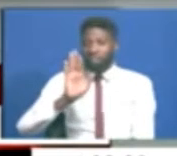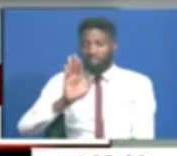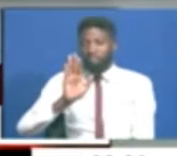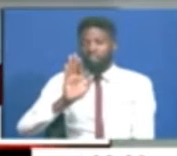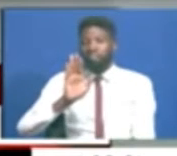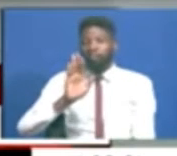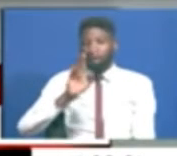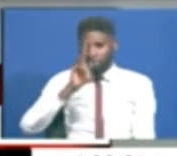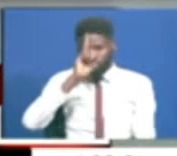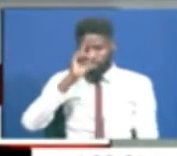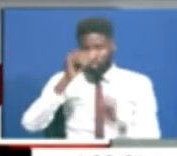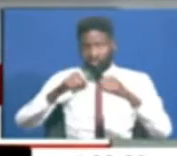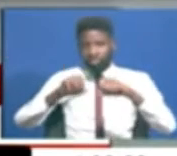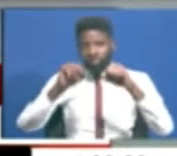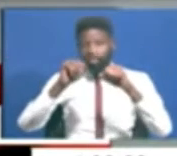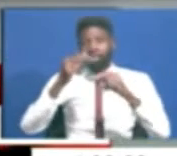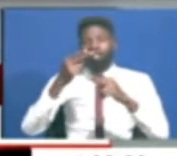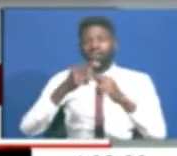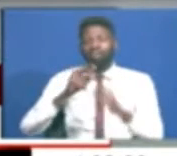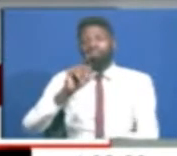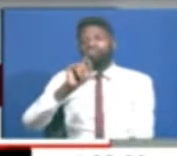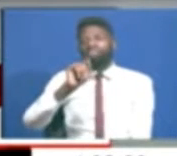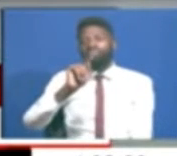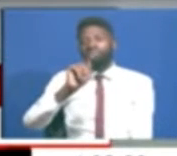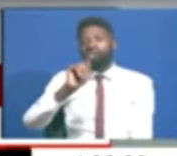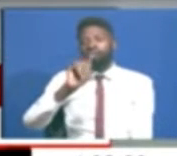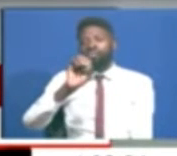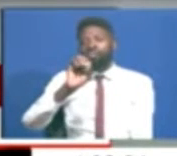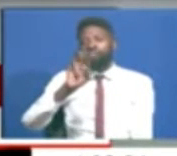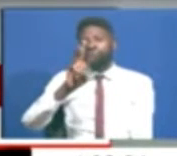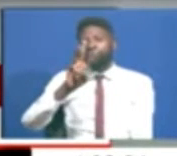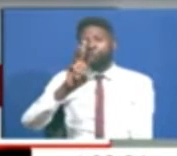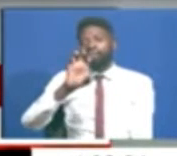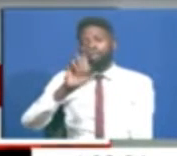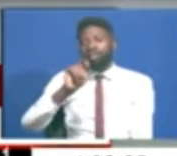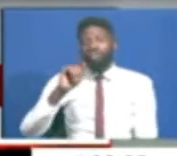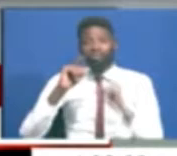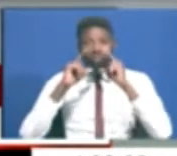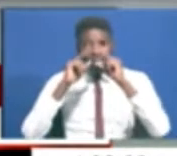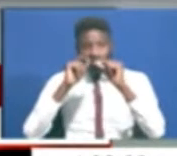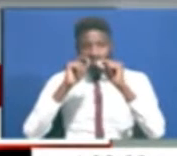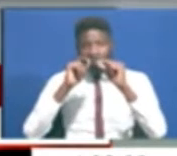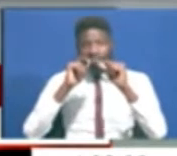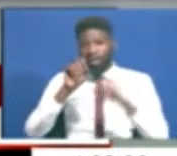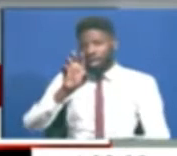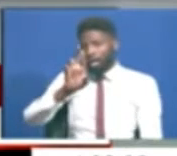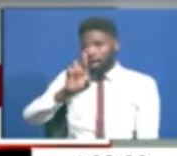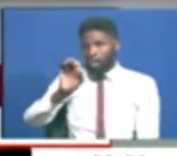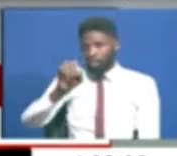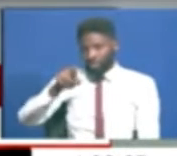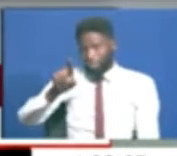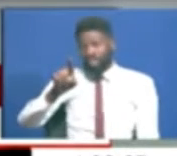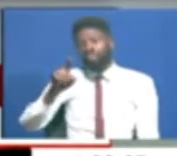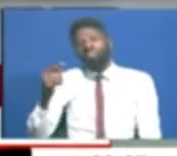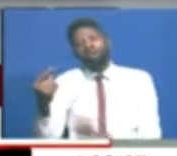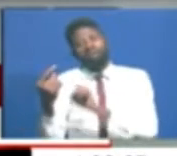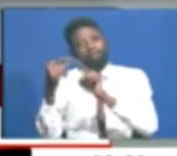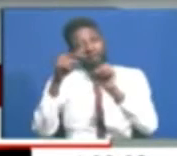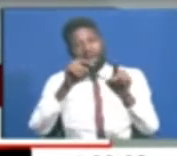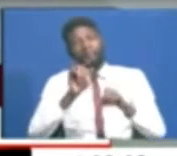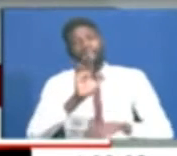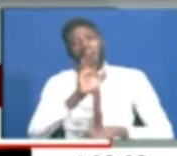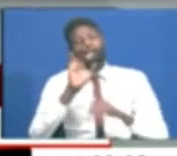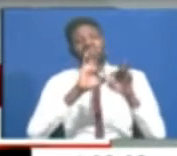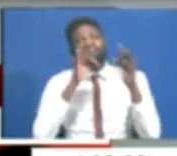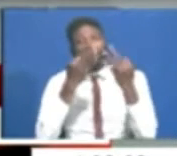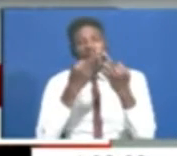Towett said the officer is said to have taken a short break to visit his family in Nanyuki County, where he collapsed. He was